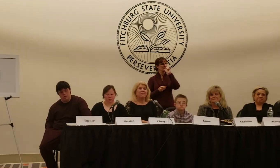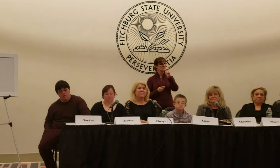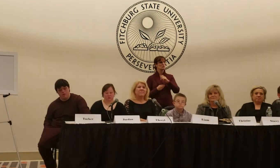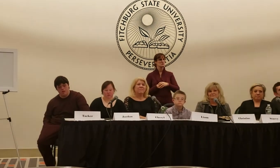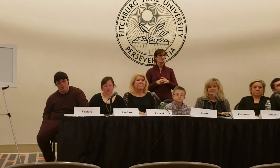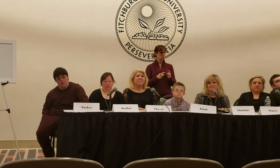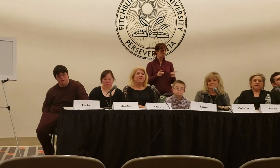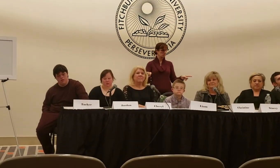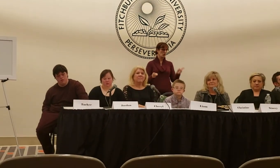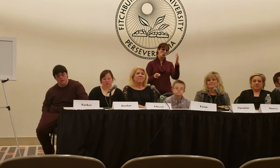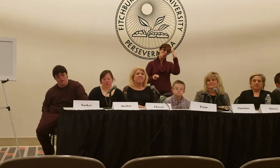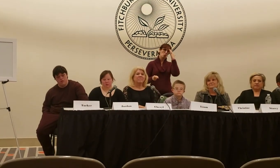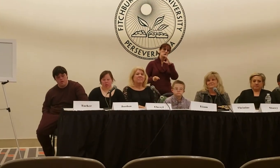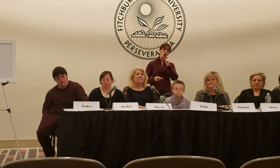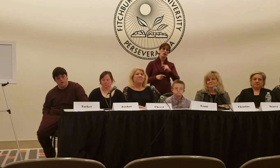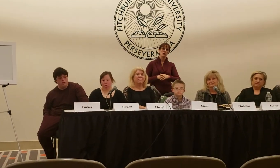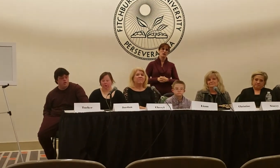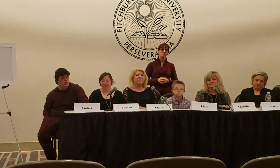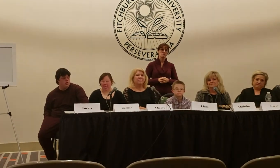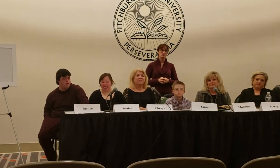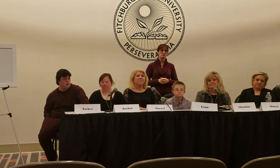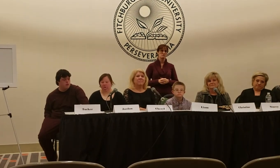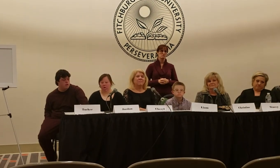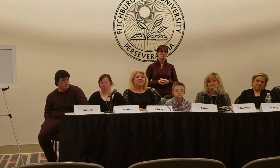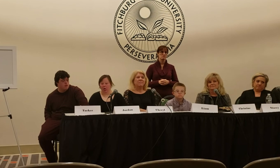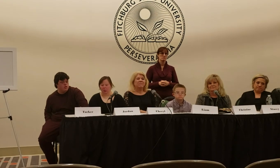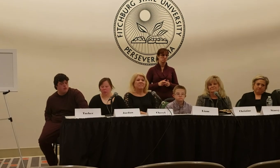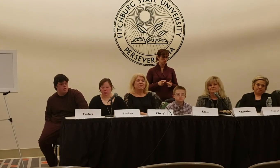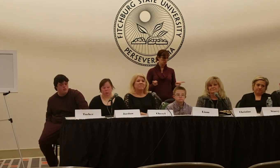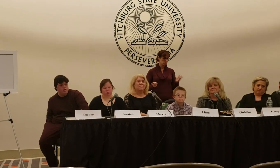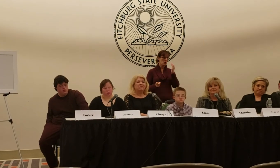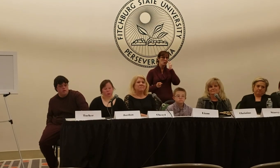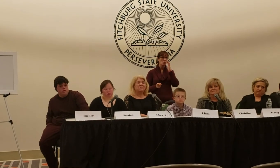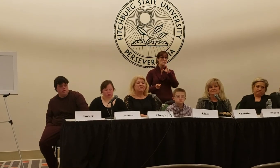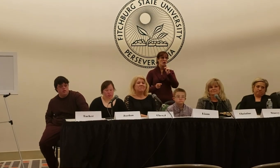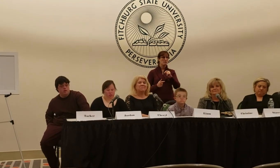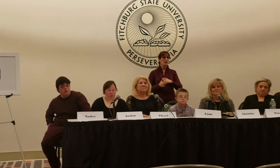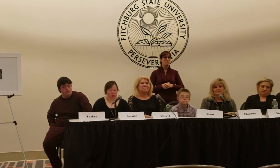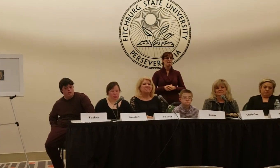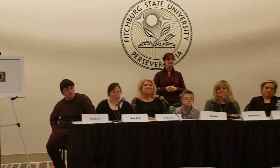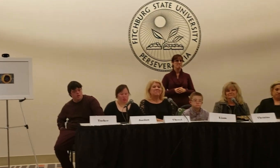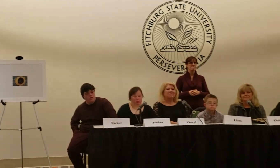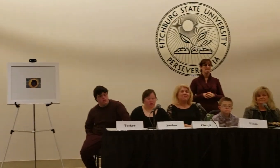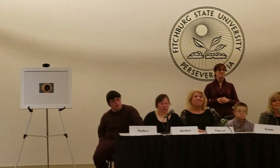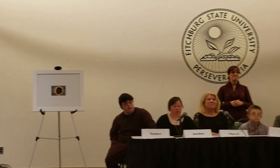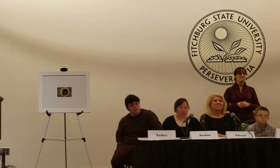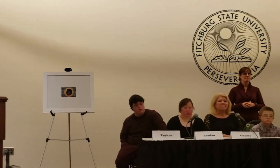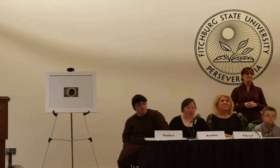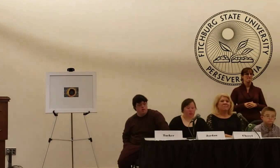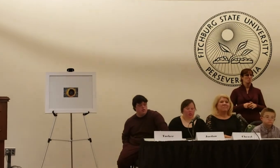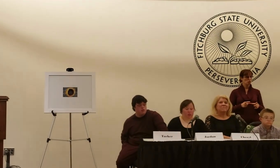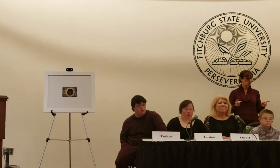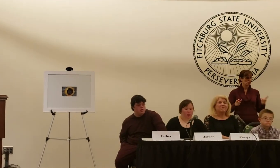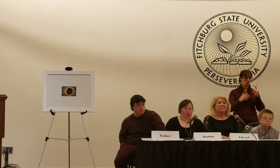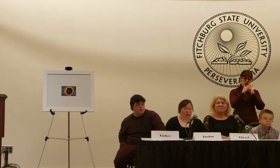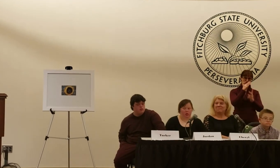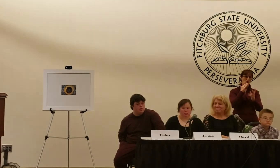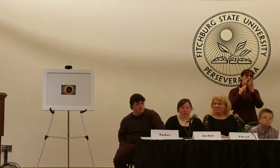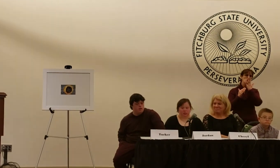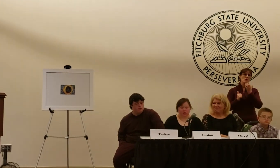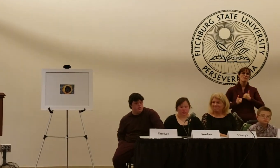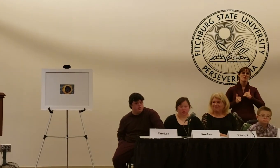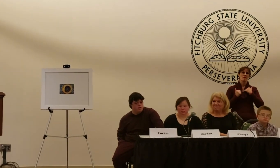know what they're talking about. Mm-hmm. They know exactly what they're talking about. And they're all going to have a wonderful, good life.